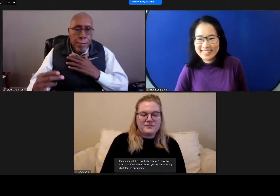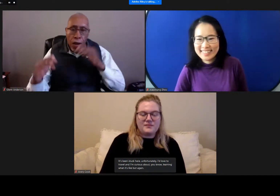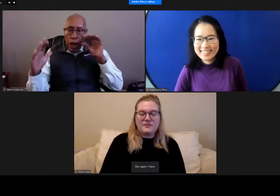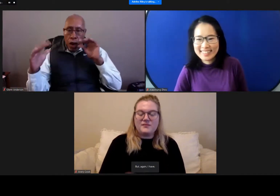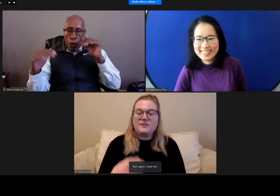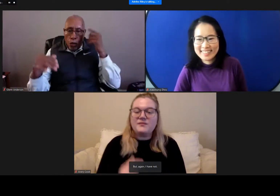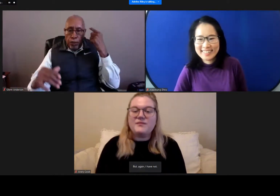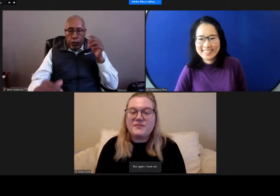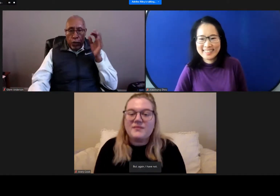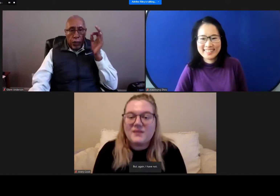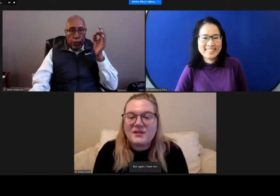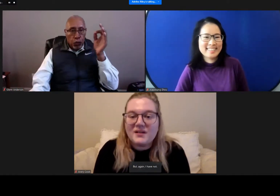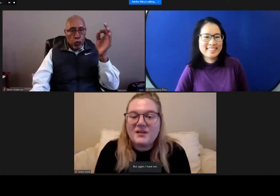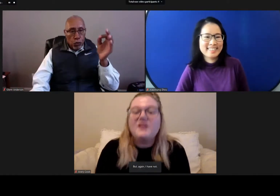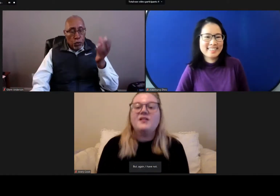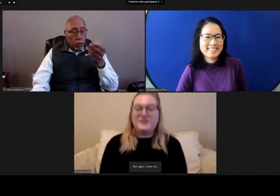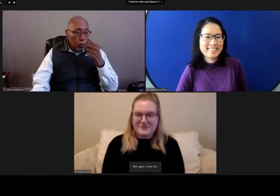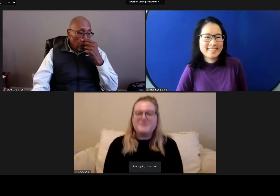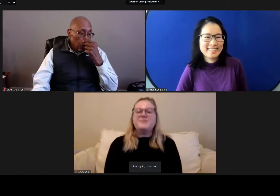not.